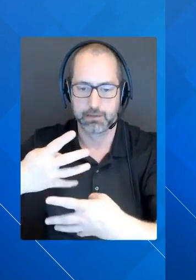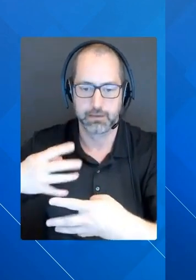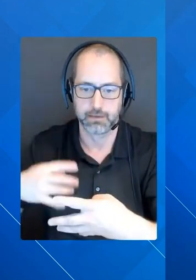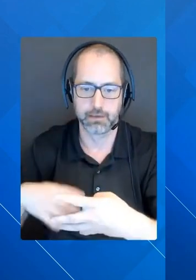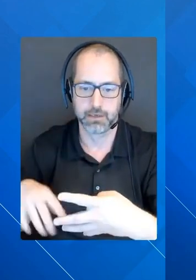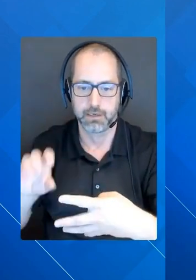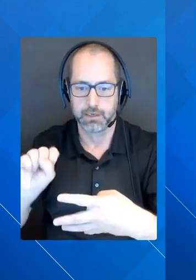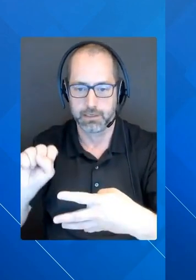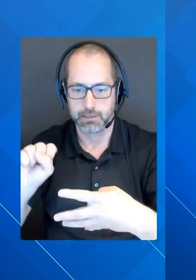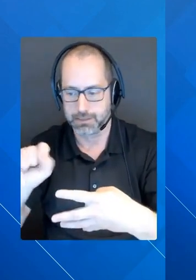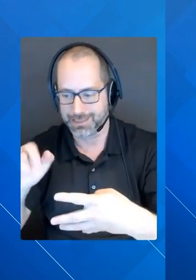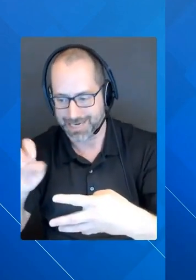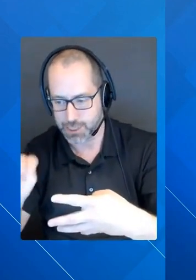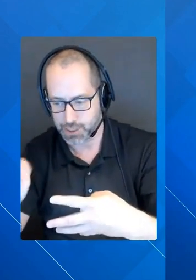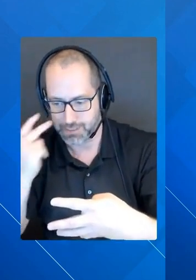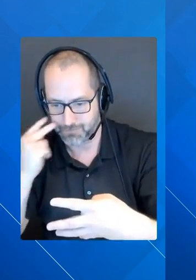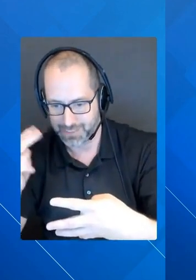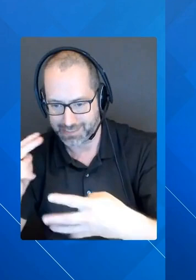Sessions visited link.